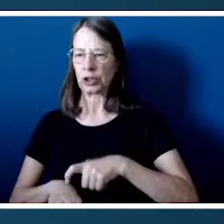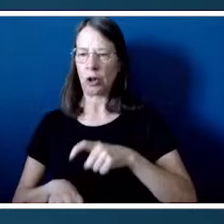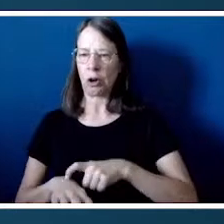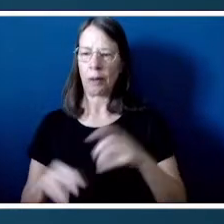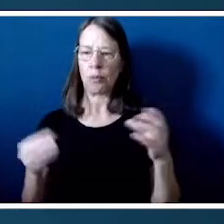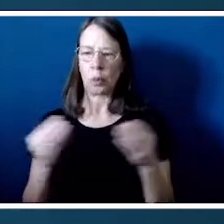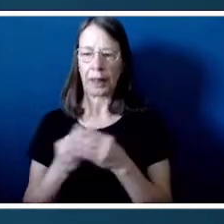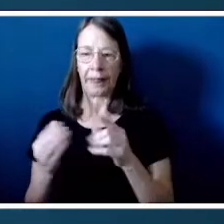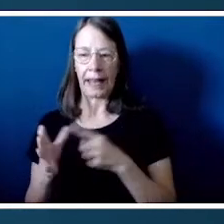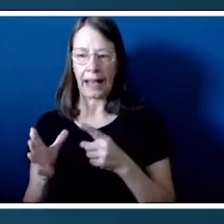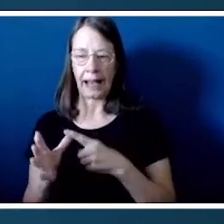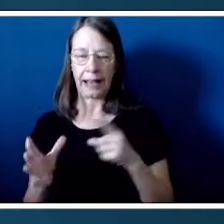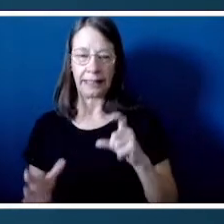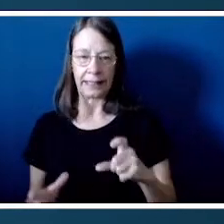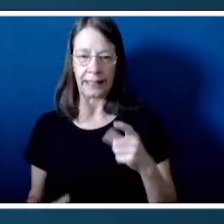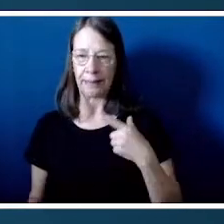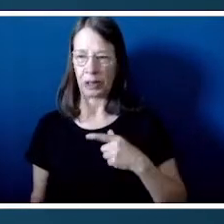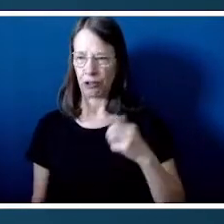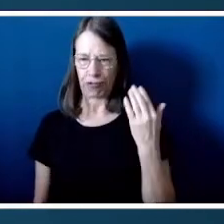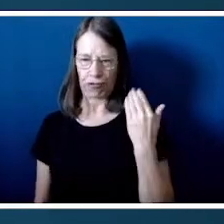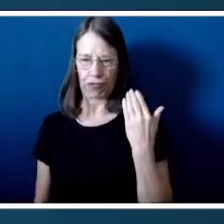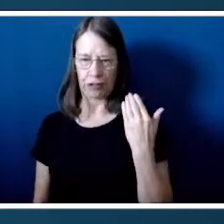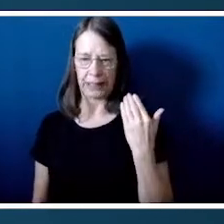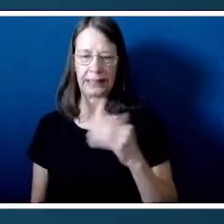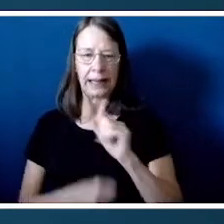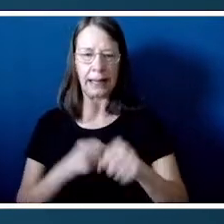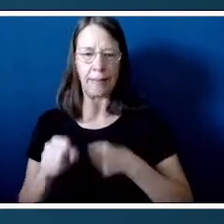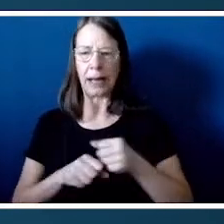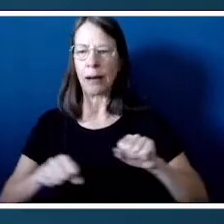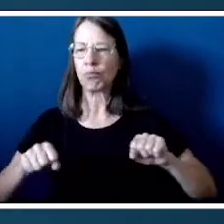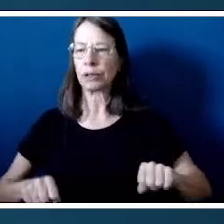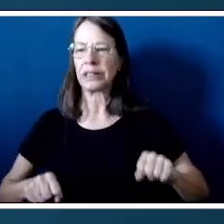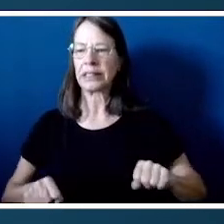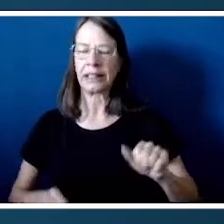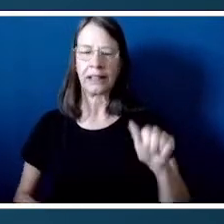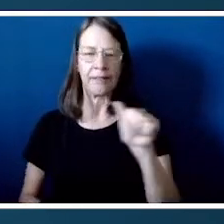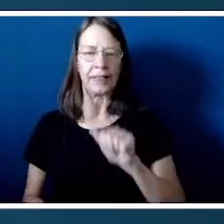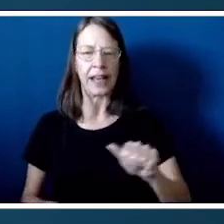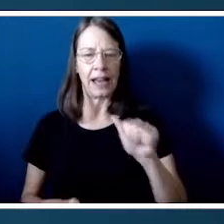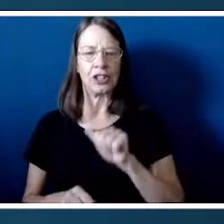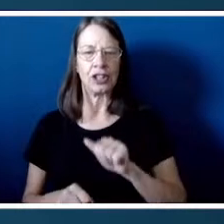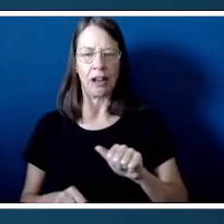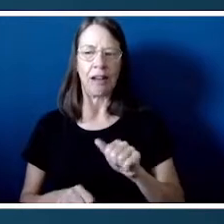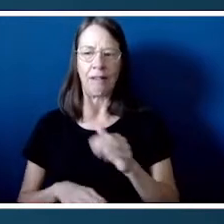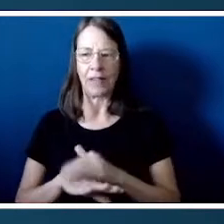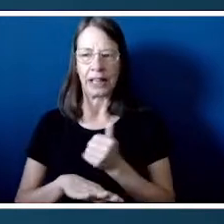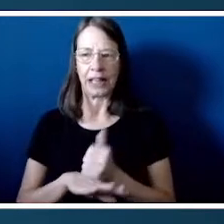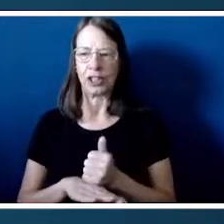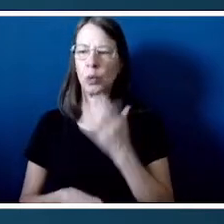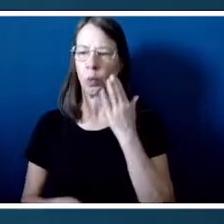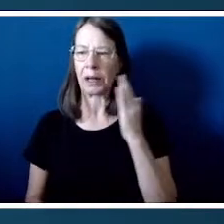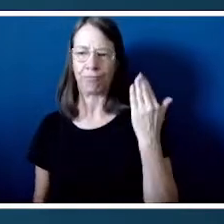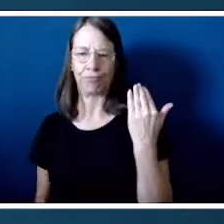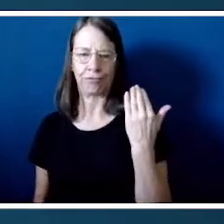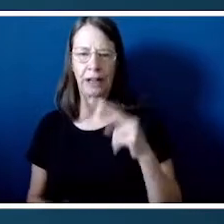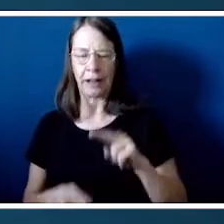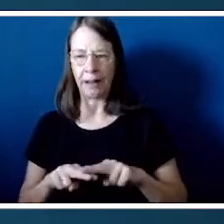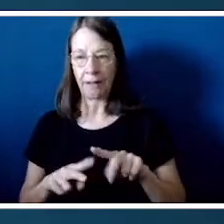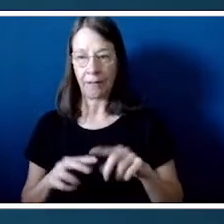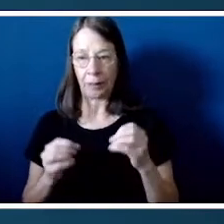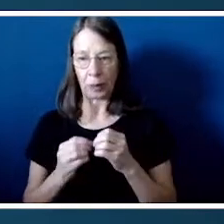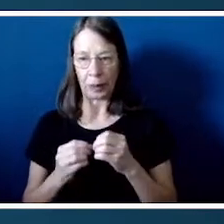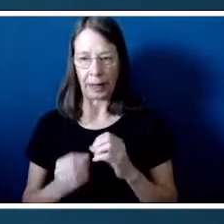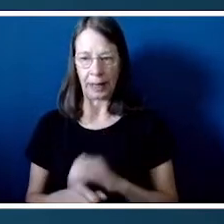the role of President of the Asia Foundation in February of this year, it's clear that in its 9th iteration,